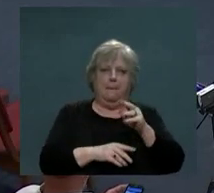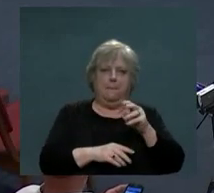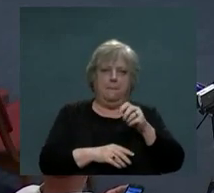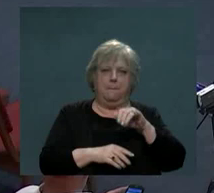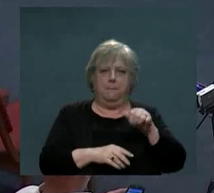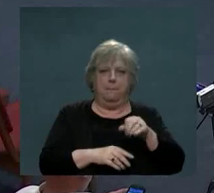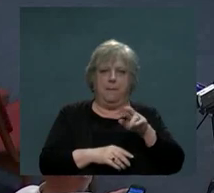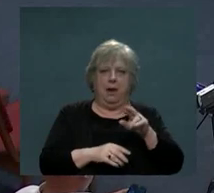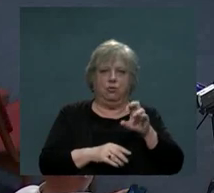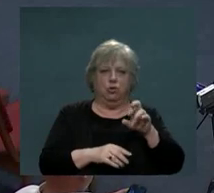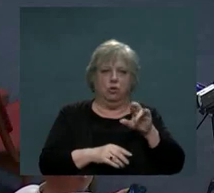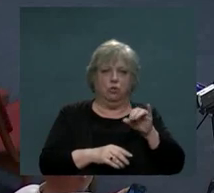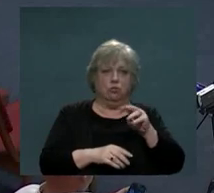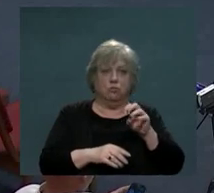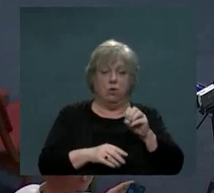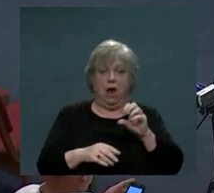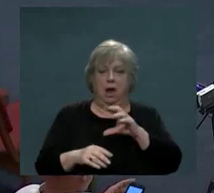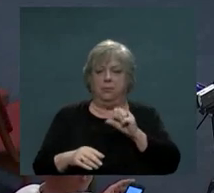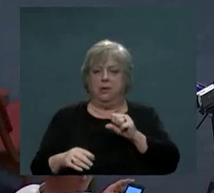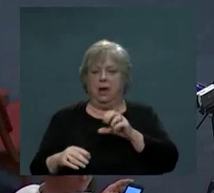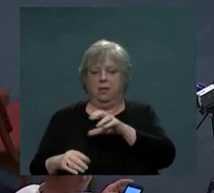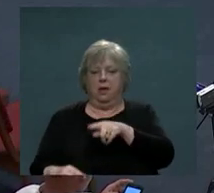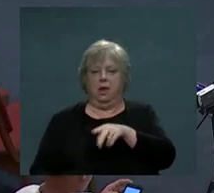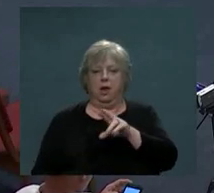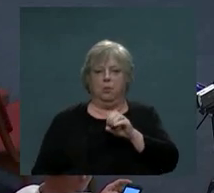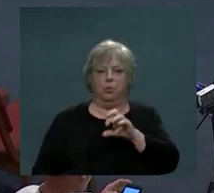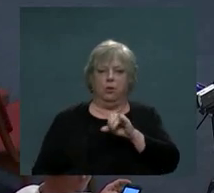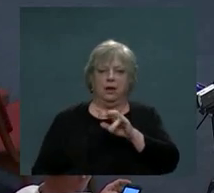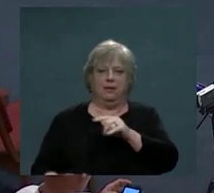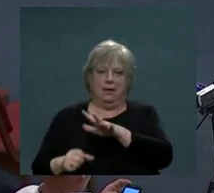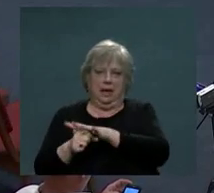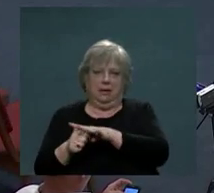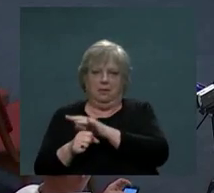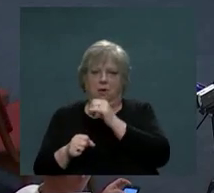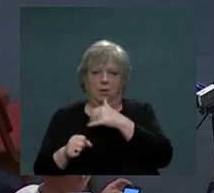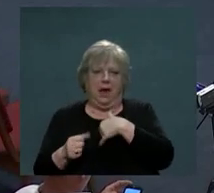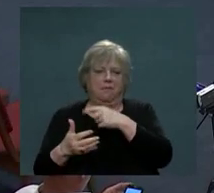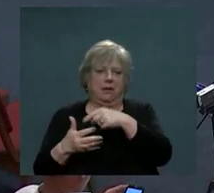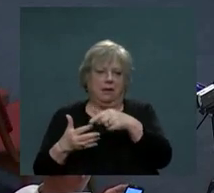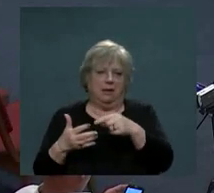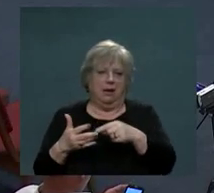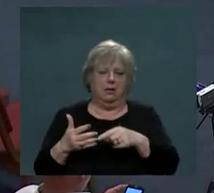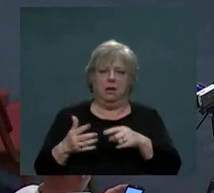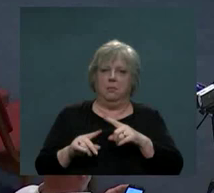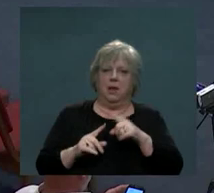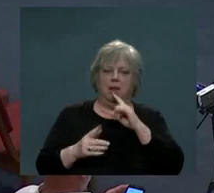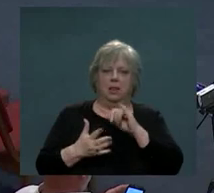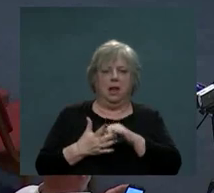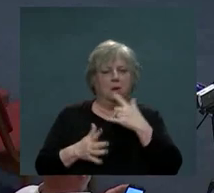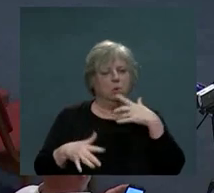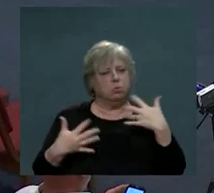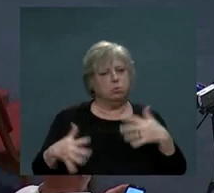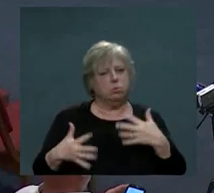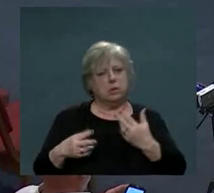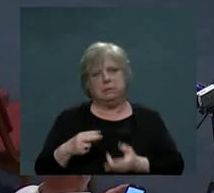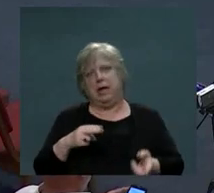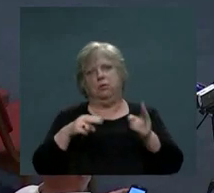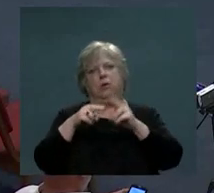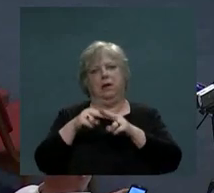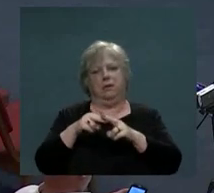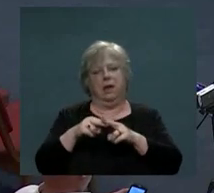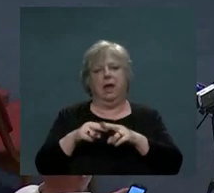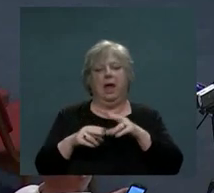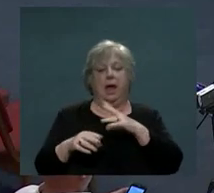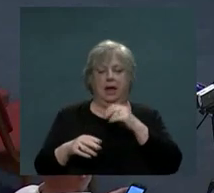the precincts don't have those kinds of details. So that is a striking increase in our city, and I think